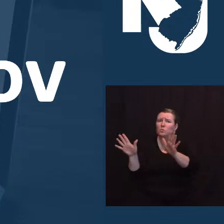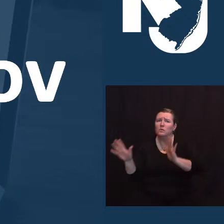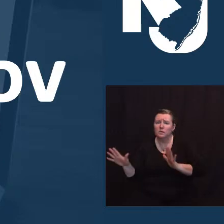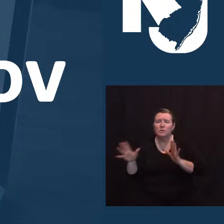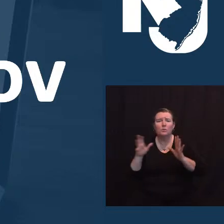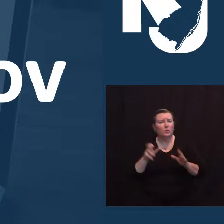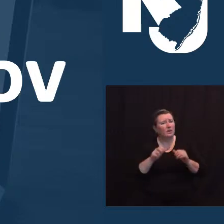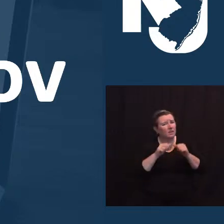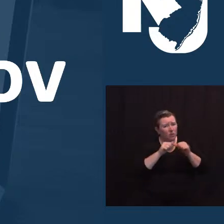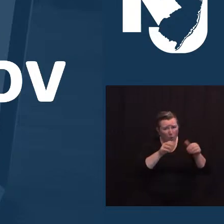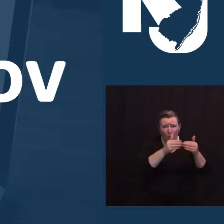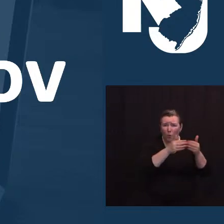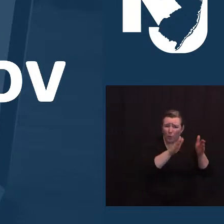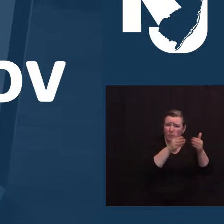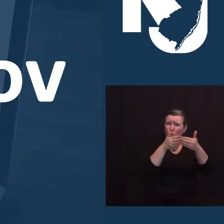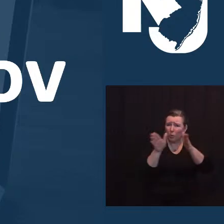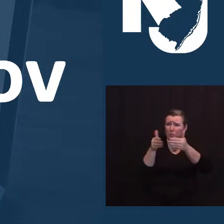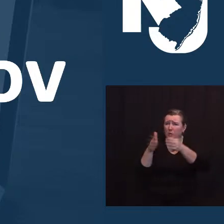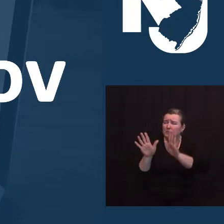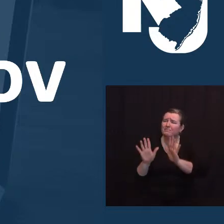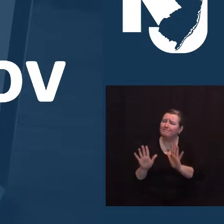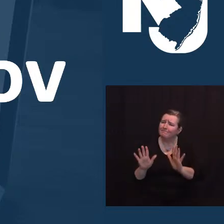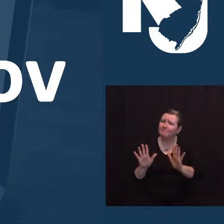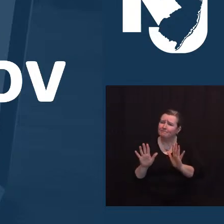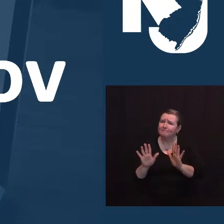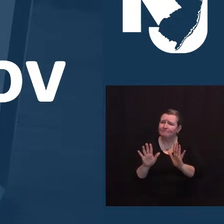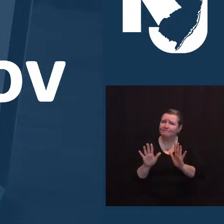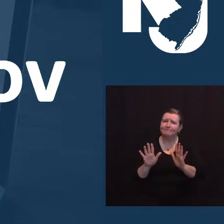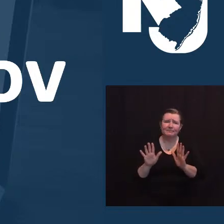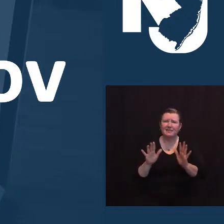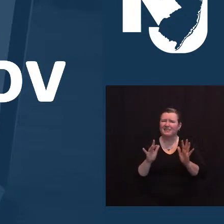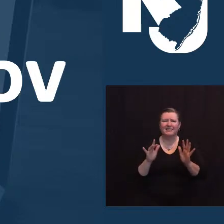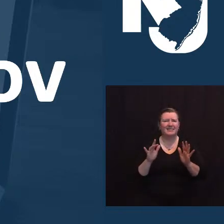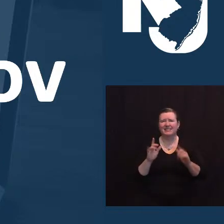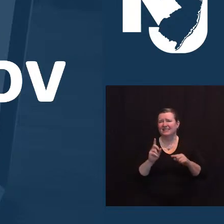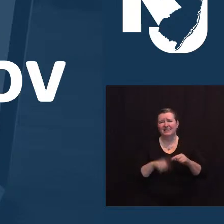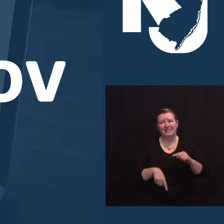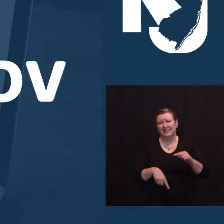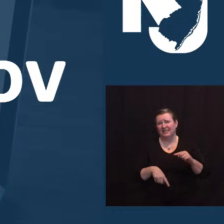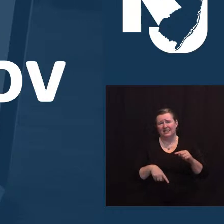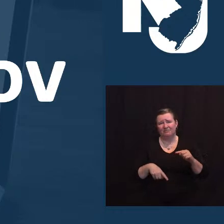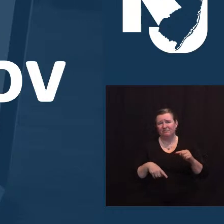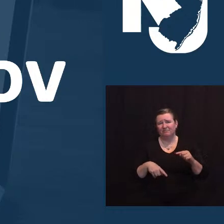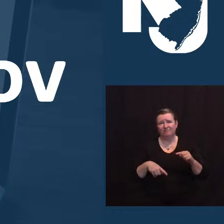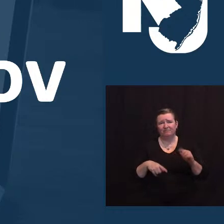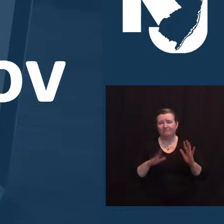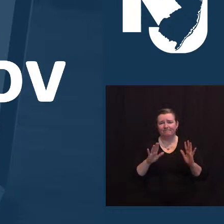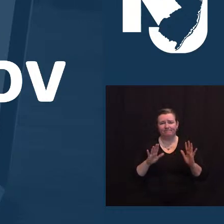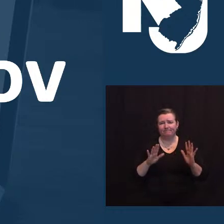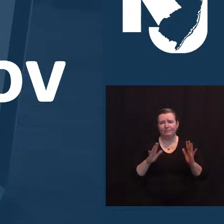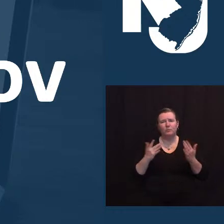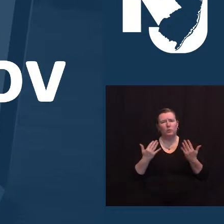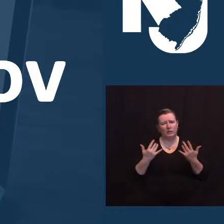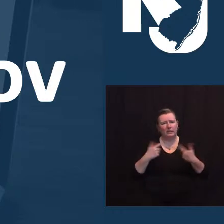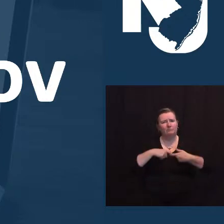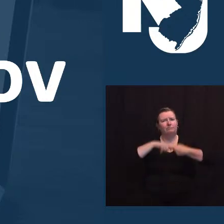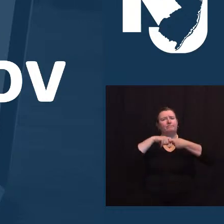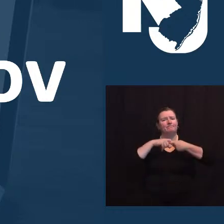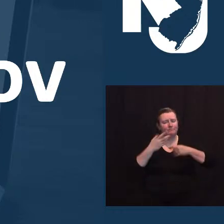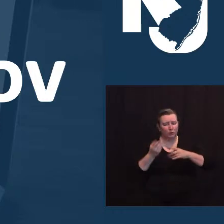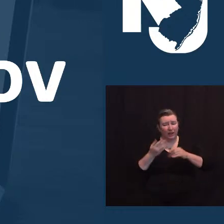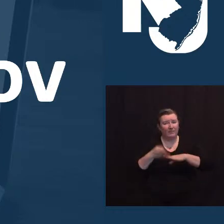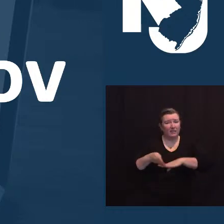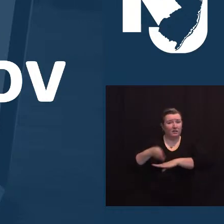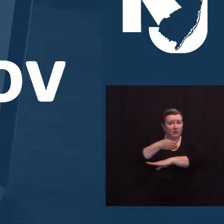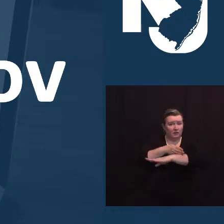to pursue, but we cannot put in jeopardy the extraordinary progress we have already made. So balancing all of